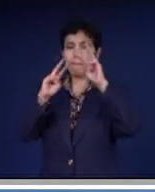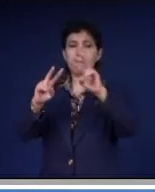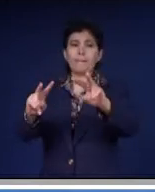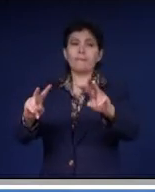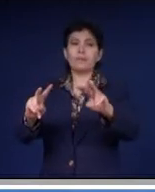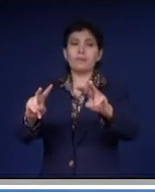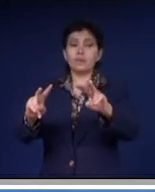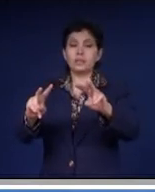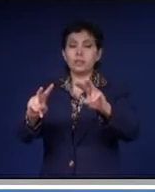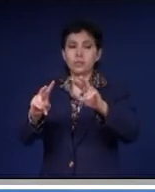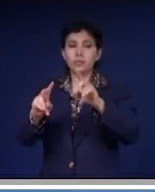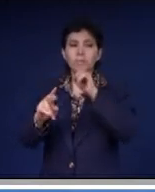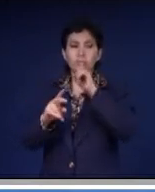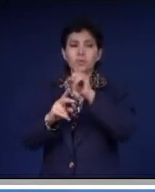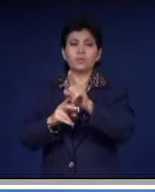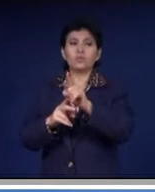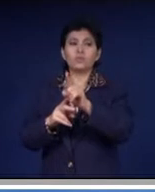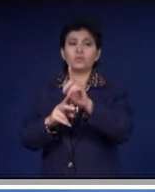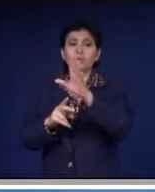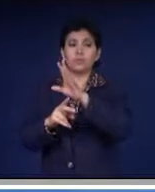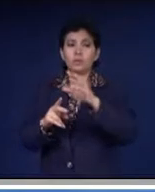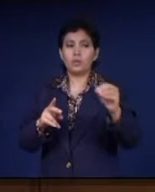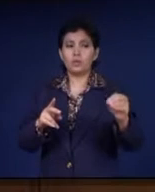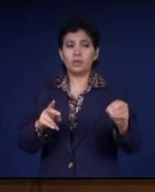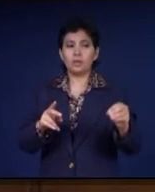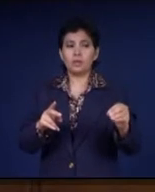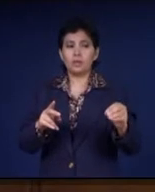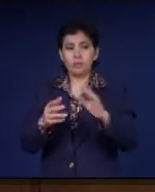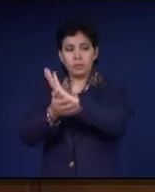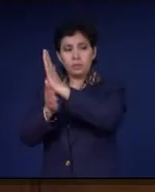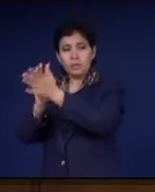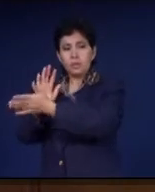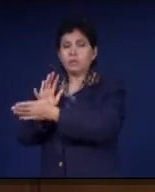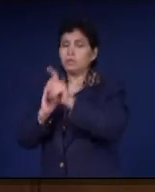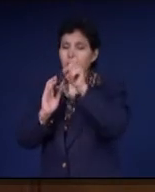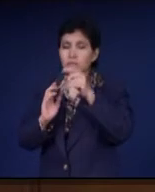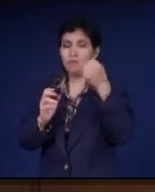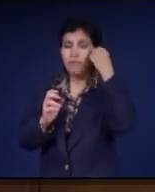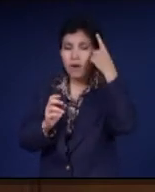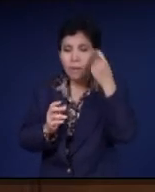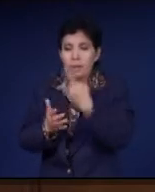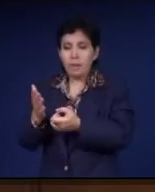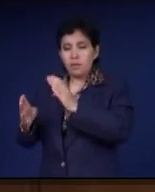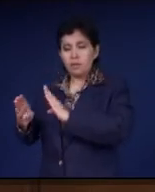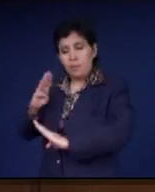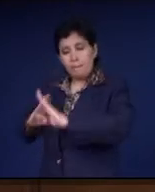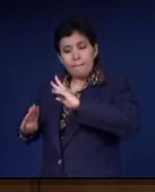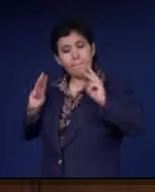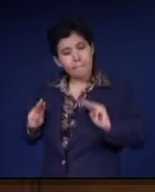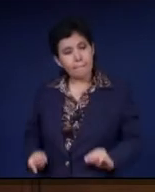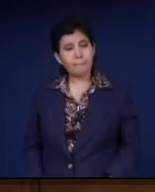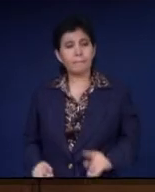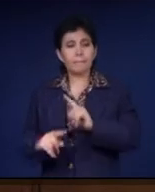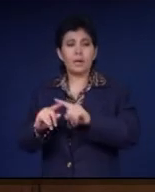quite true, and we need to break them into tiny, small parts in order to understand the person. But often,